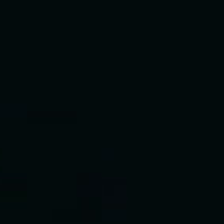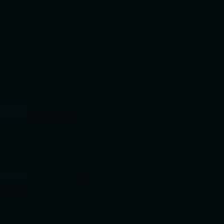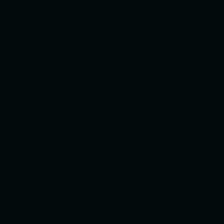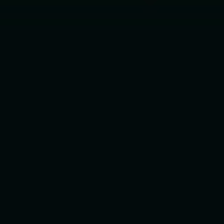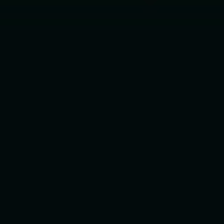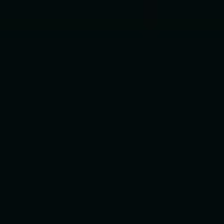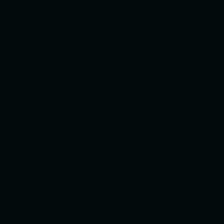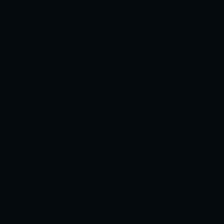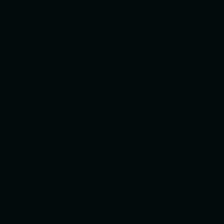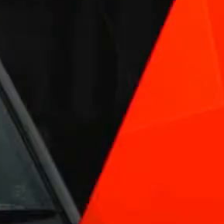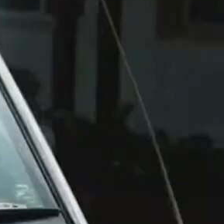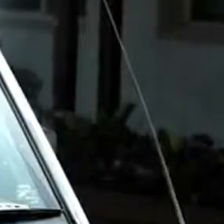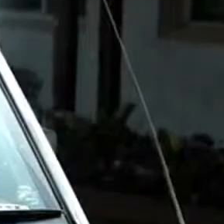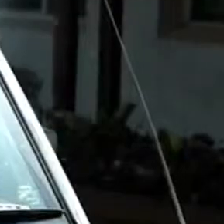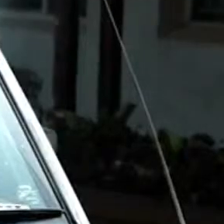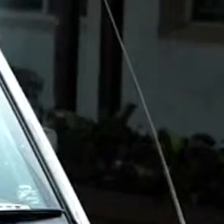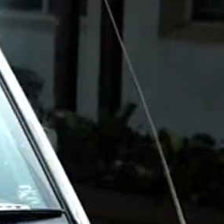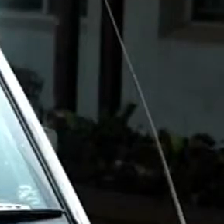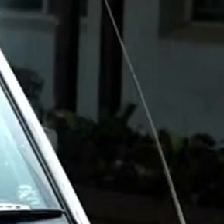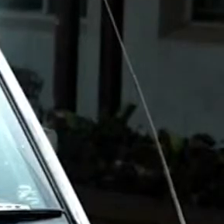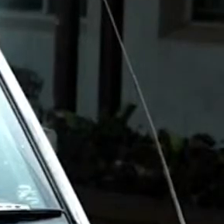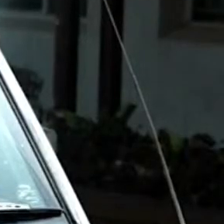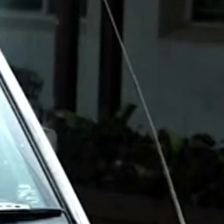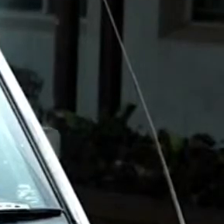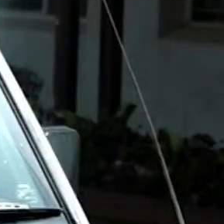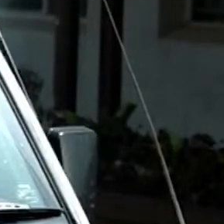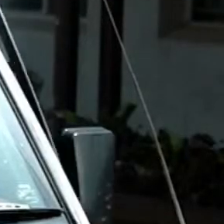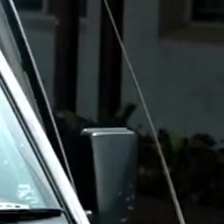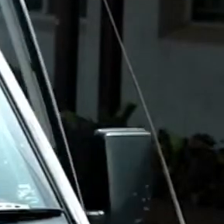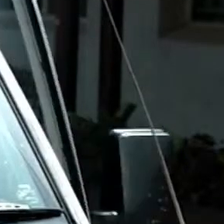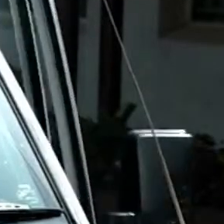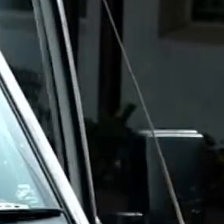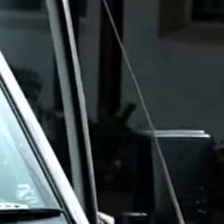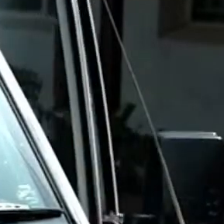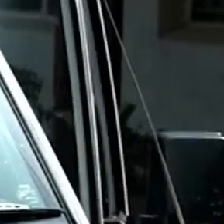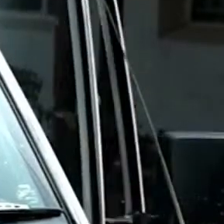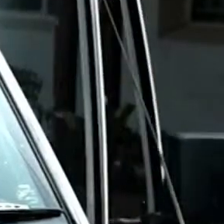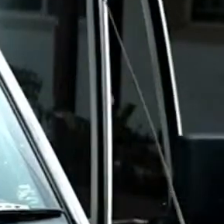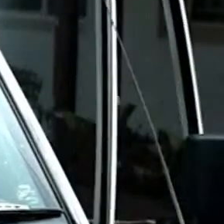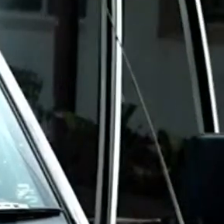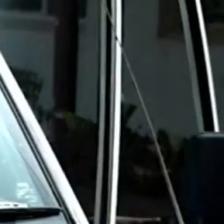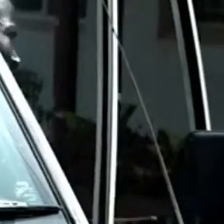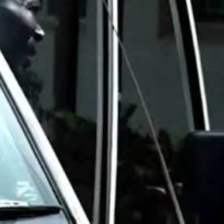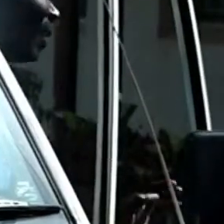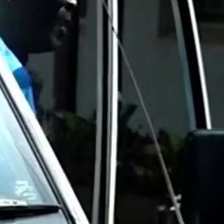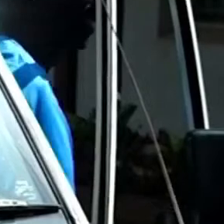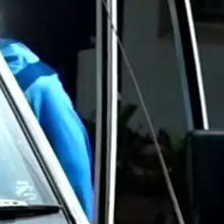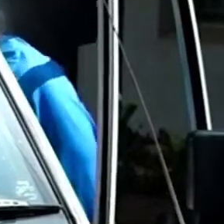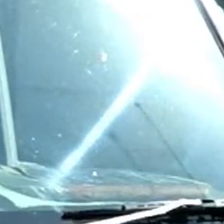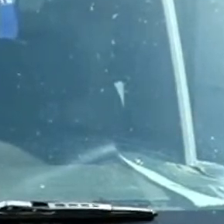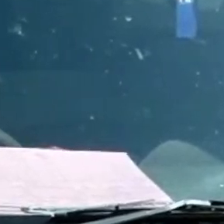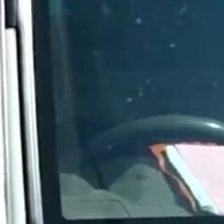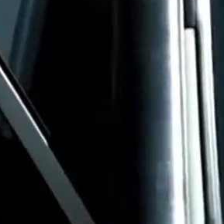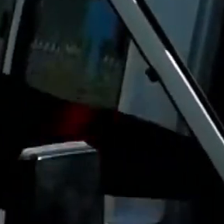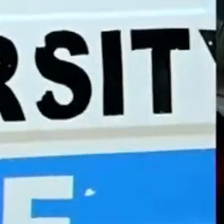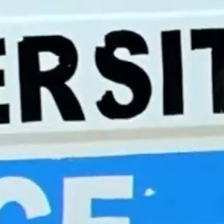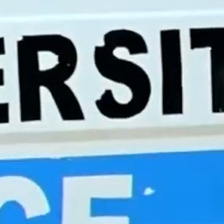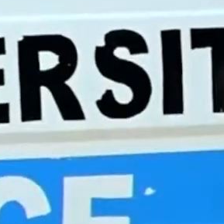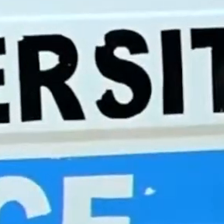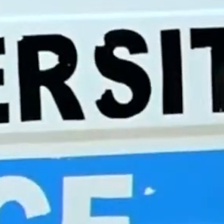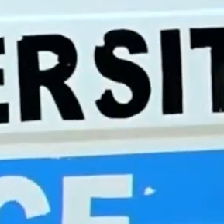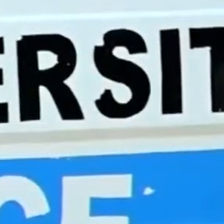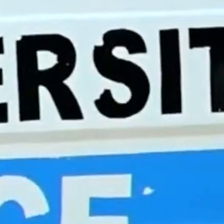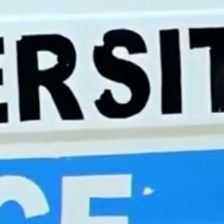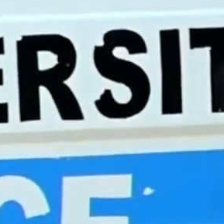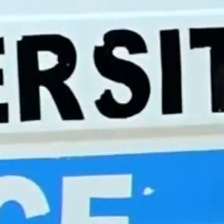Focus on Health is a show that creates awareness on matters health and informs you on various diseases, their causes, treatment, prevention,